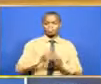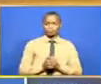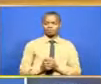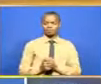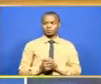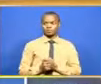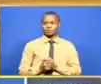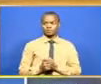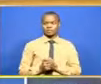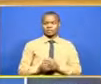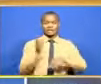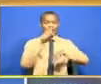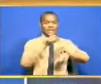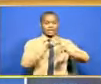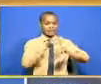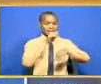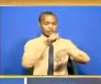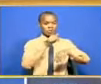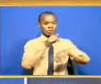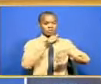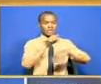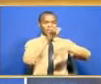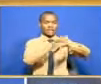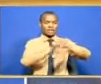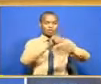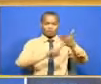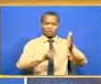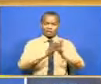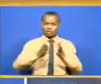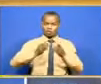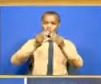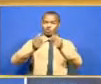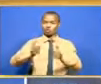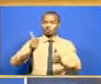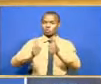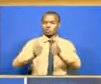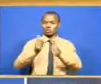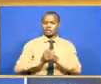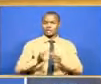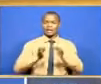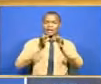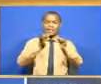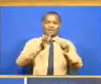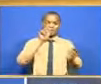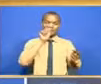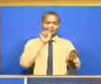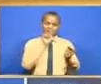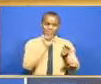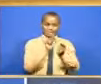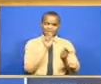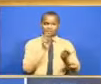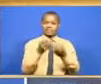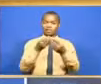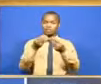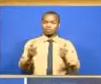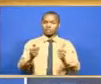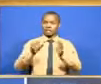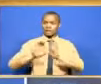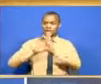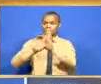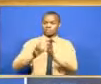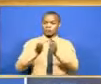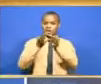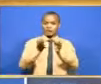The extract from this plant, its solution, if you test this solution, like for us, we test